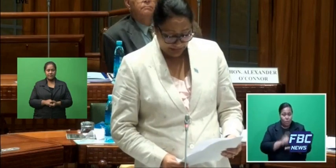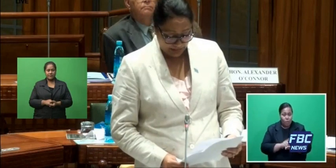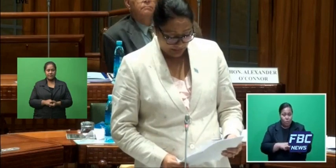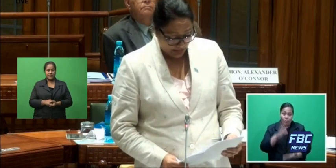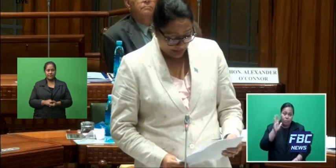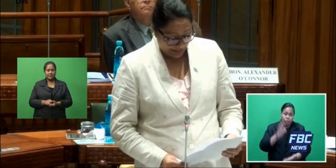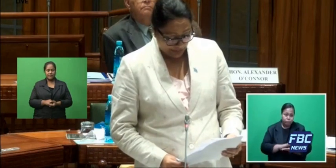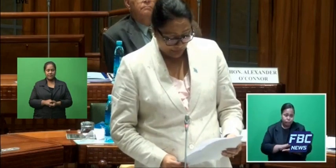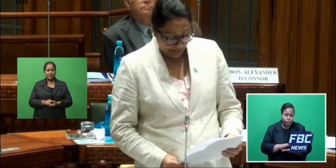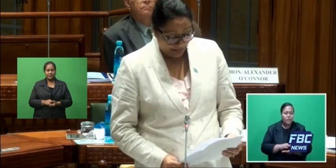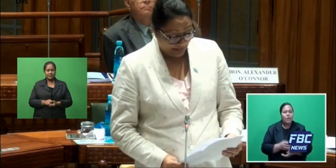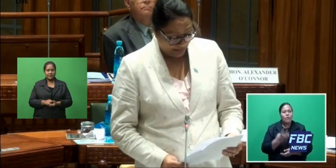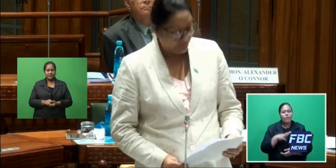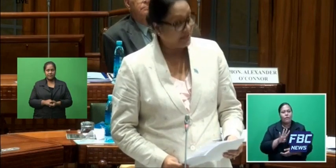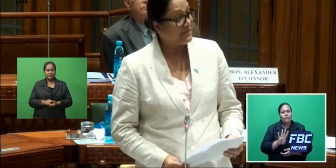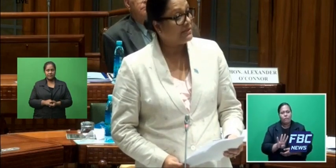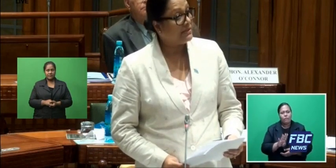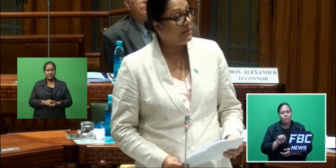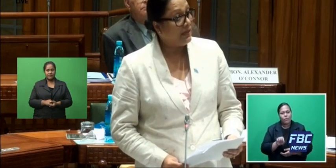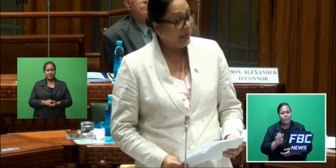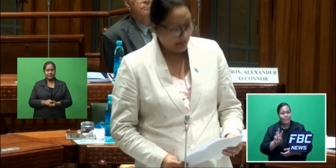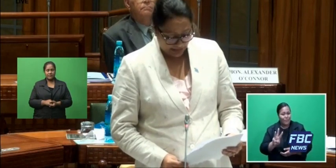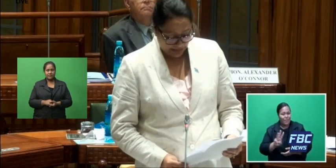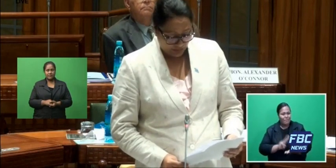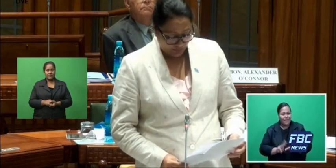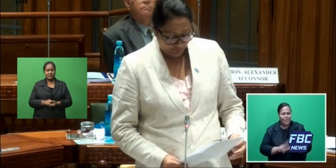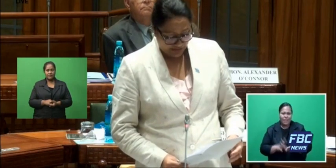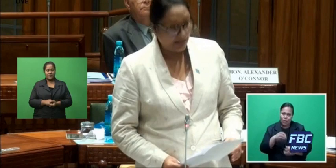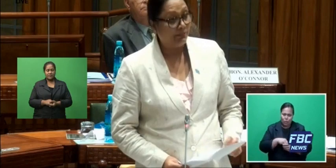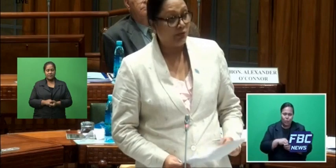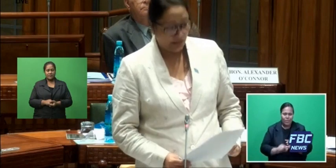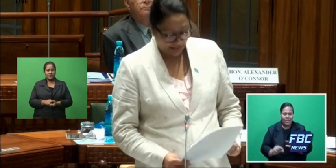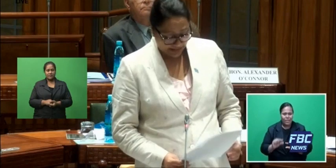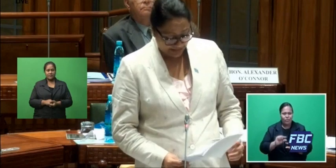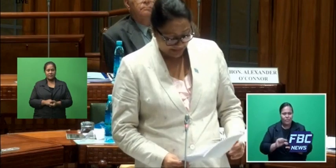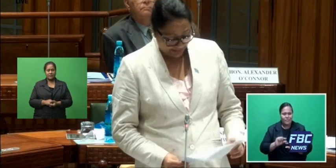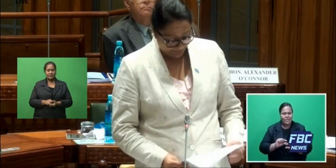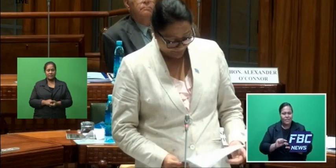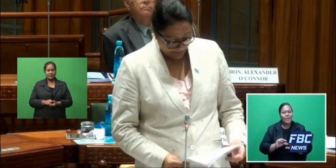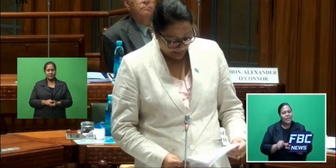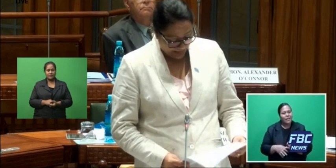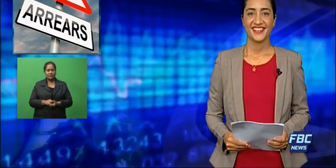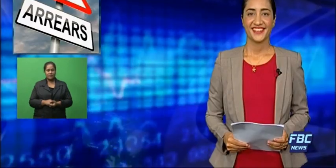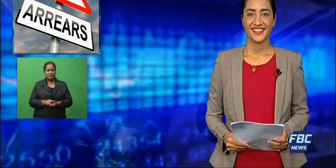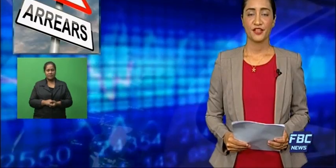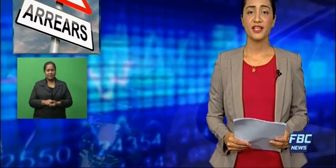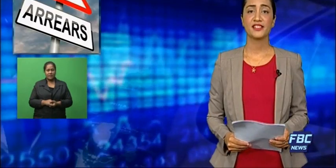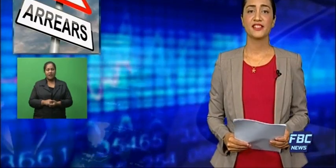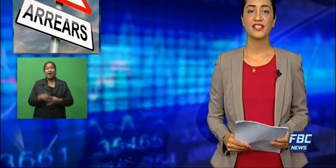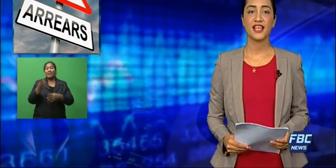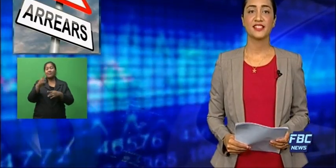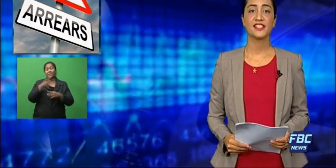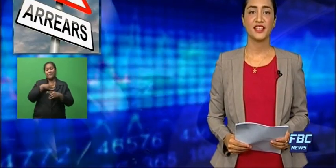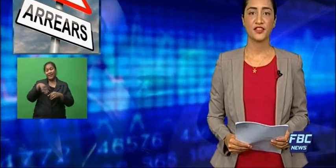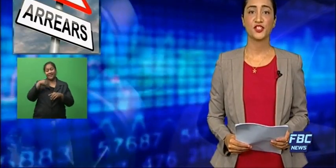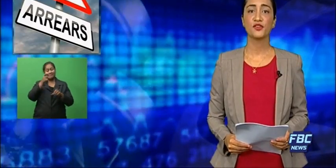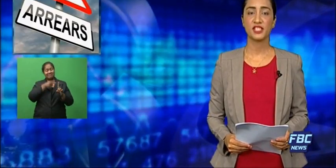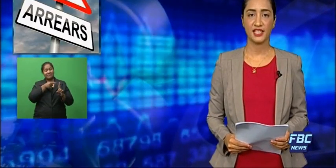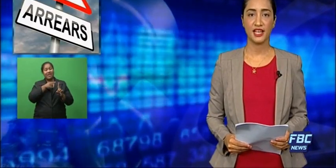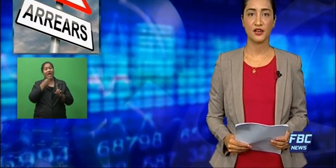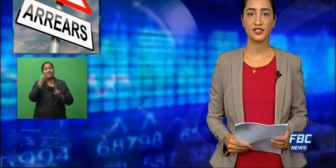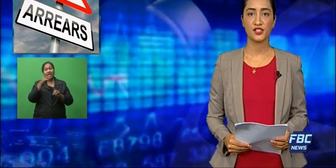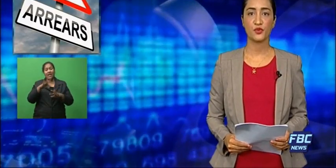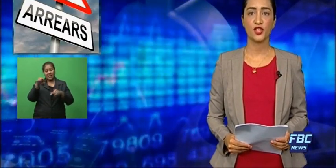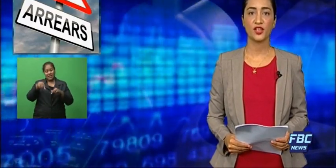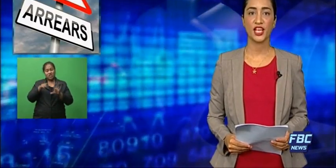44.3 million, including the interest, at the end of December 2019. The minister says this year the Suva